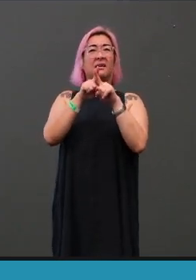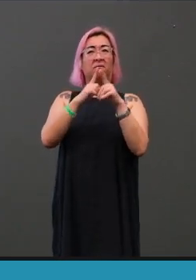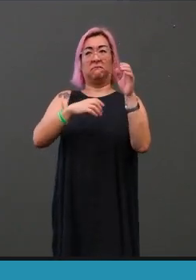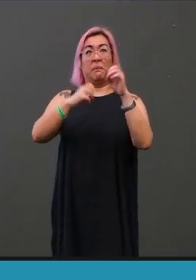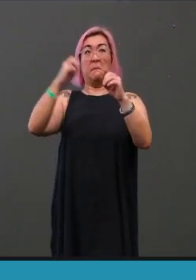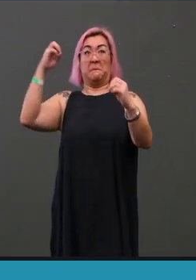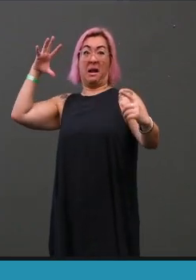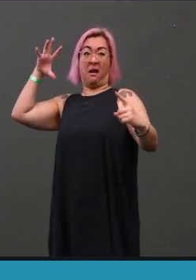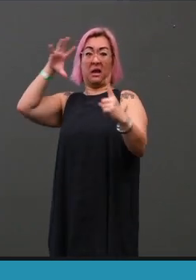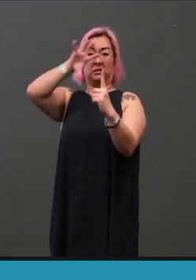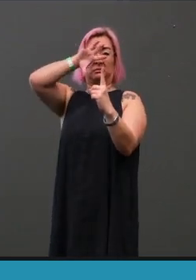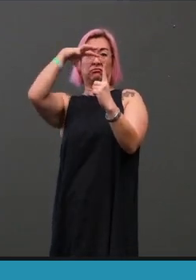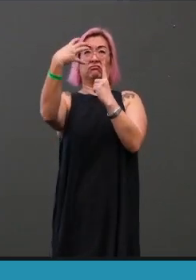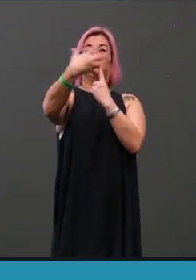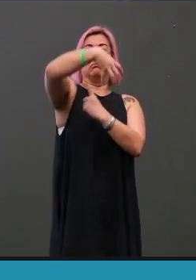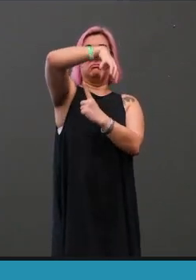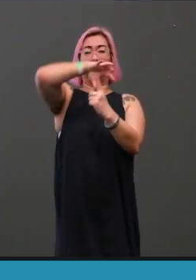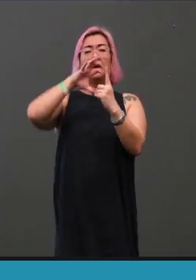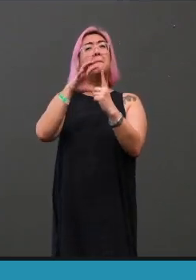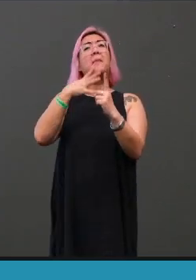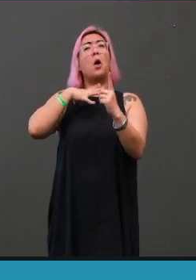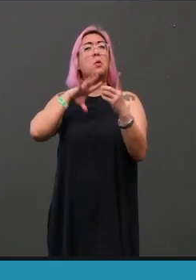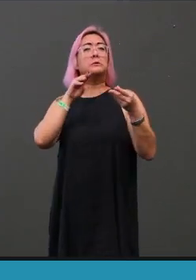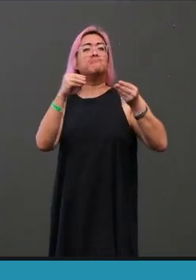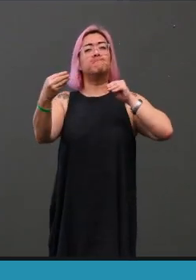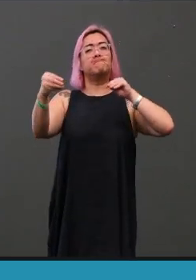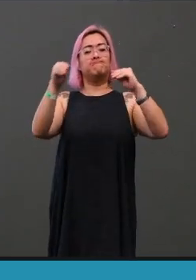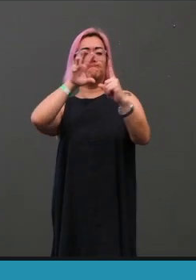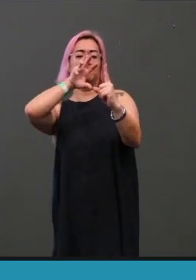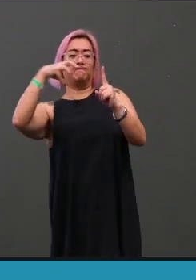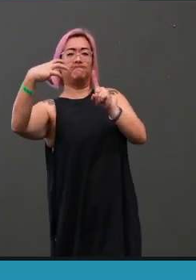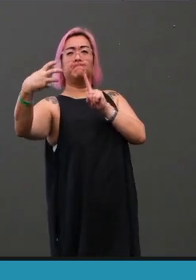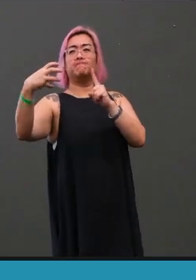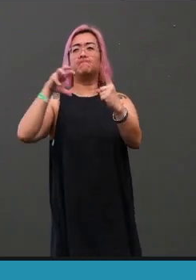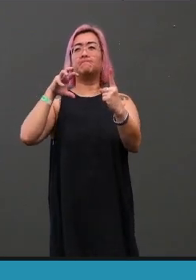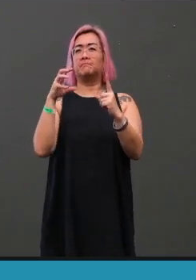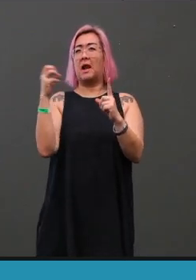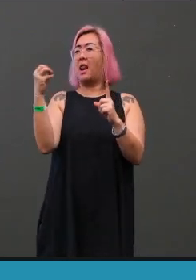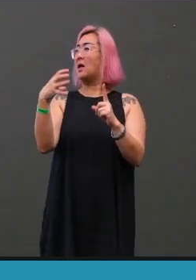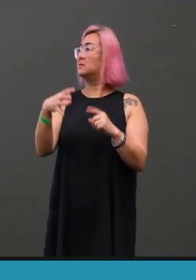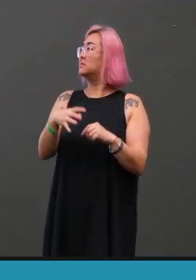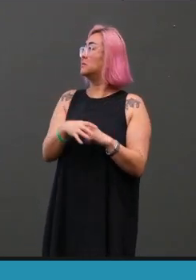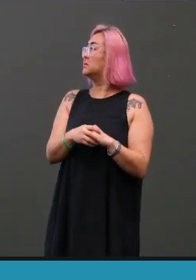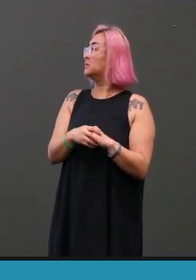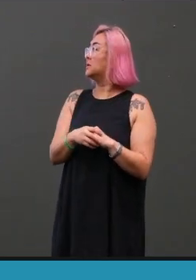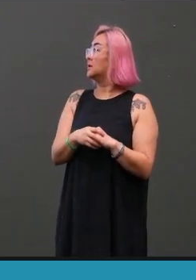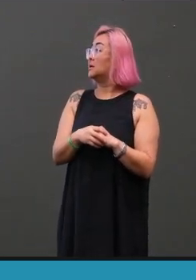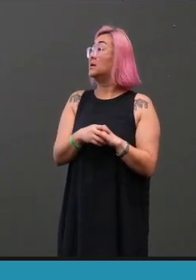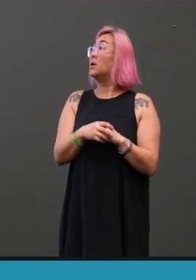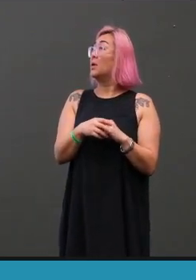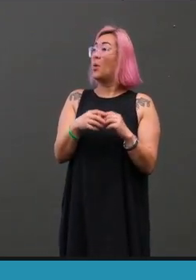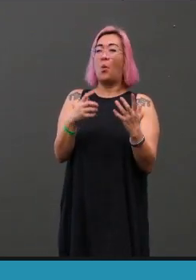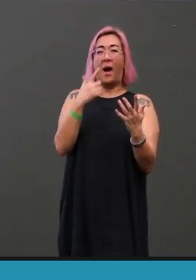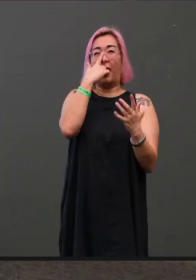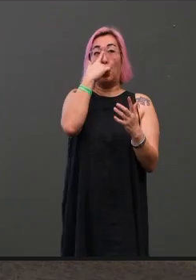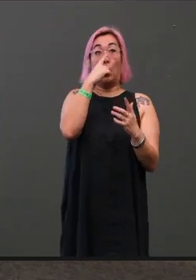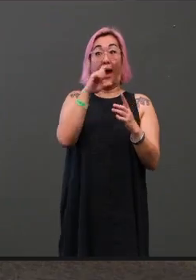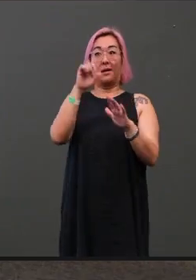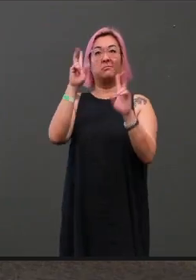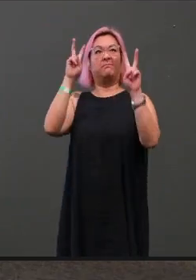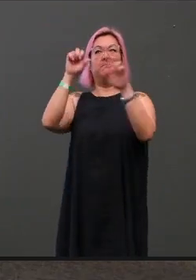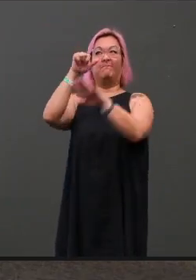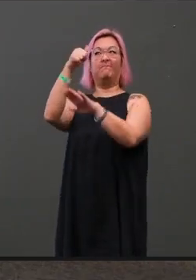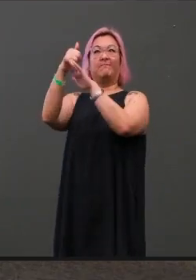wanted was a more dynamic and controllable light where we could actually place lights and have it come in from sides and